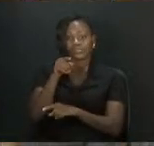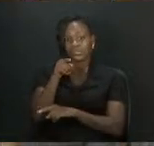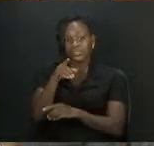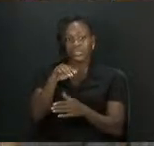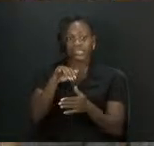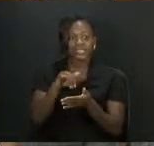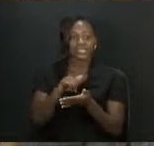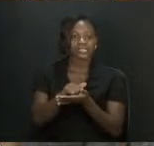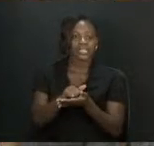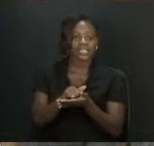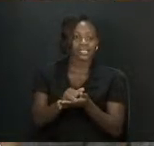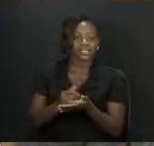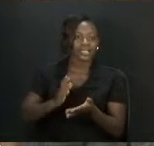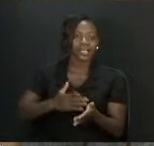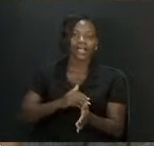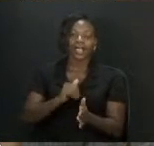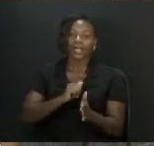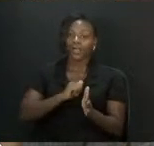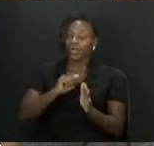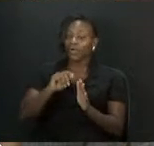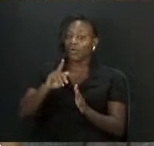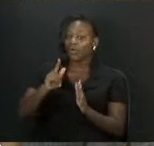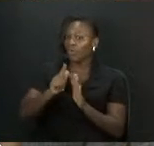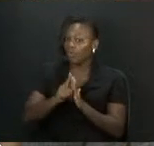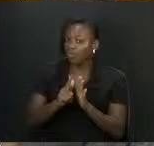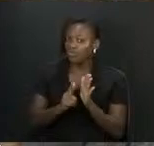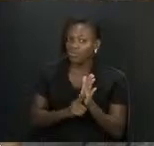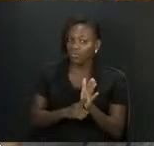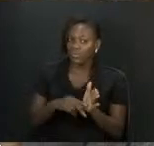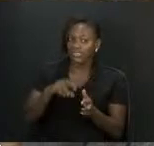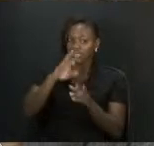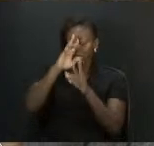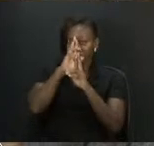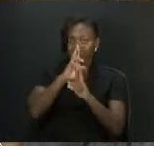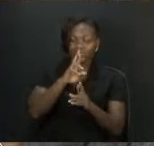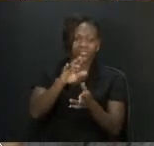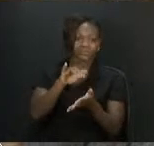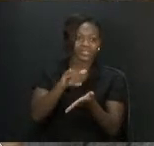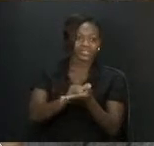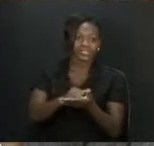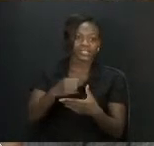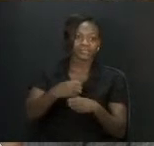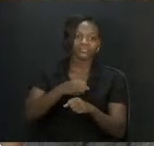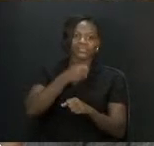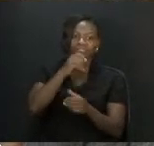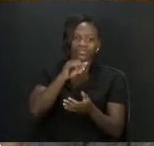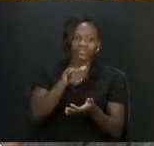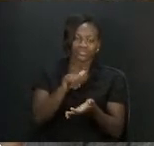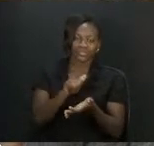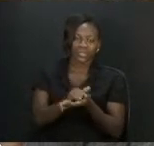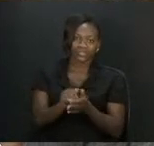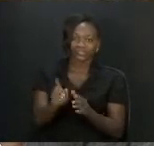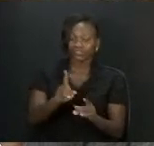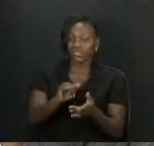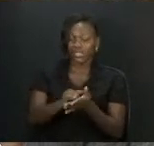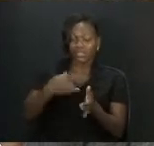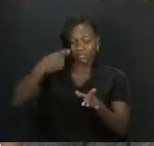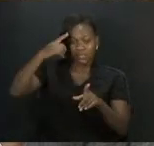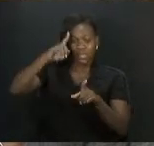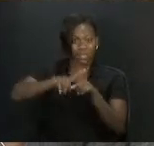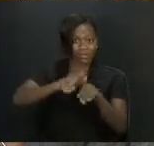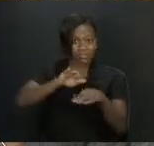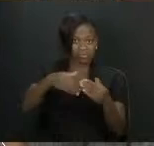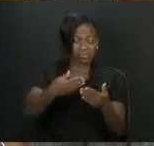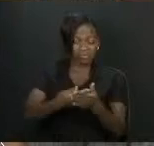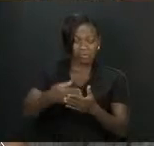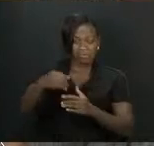is our own standing orders, and therefore we have to respect it and make sure. I mean, I agree with colleagues, all their submissions